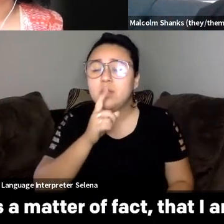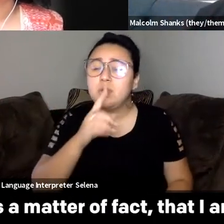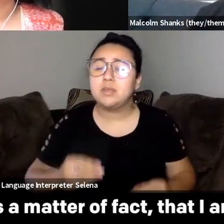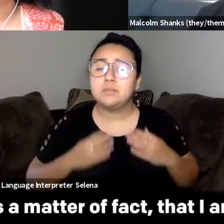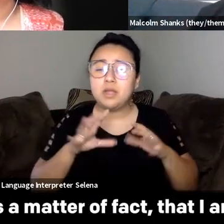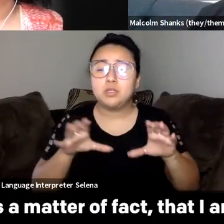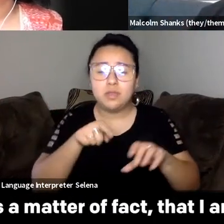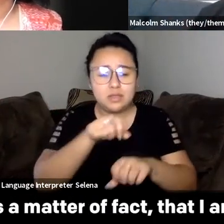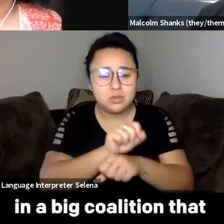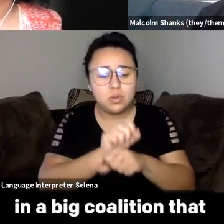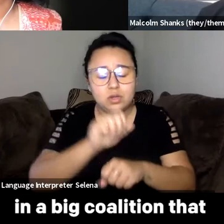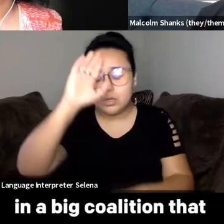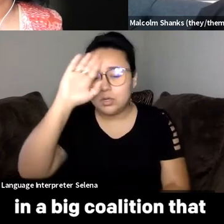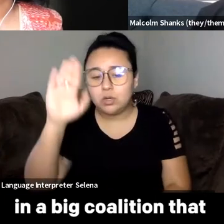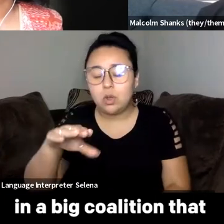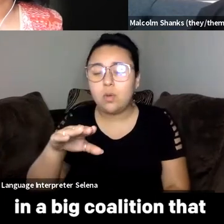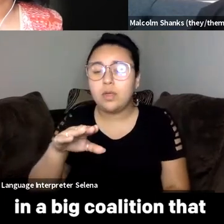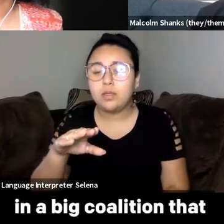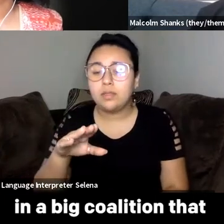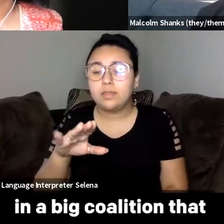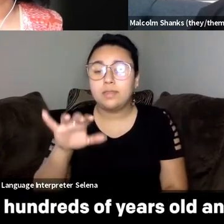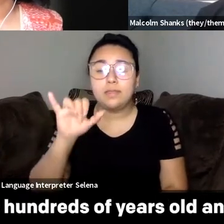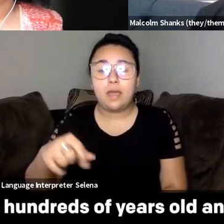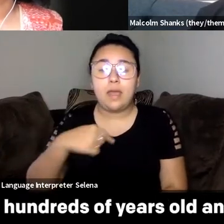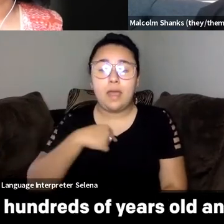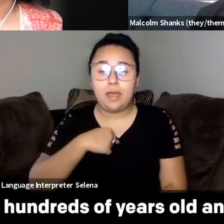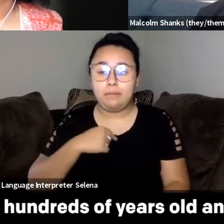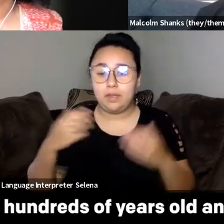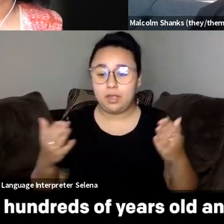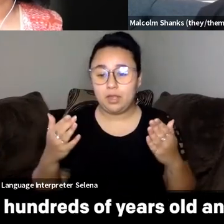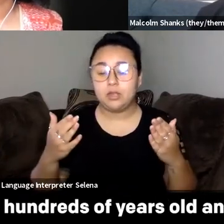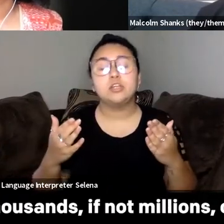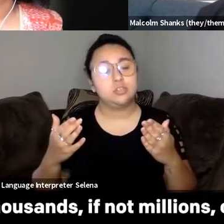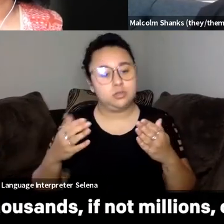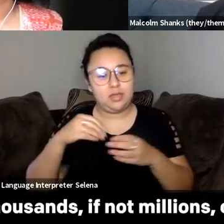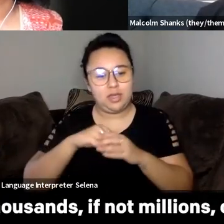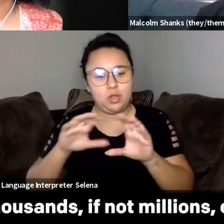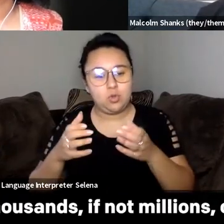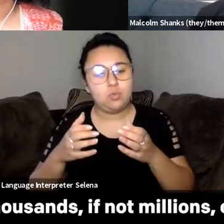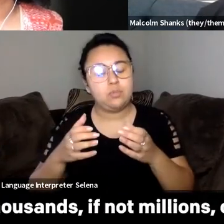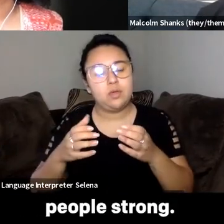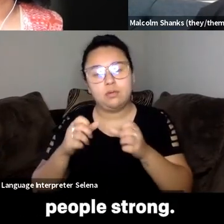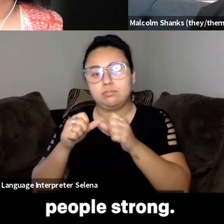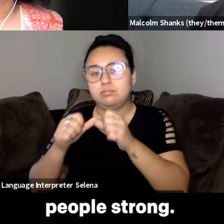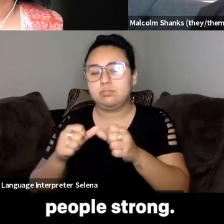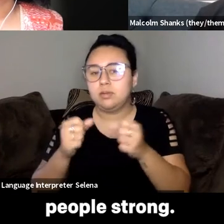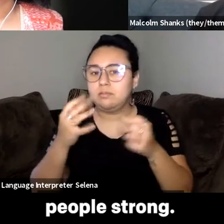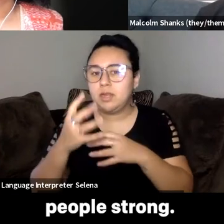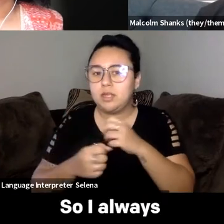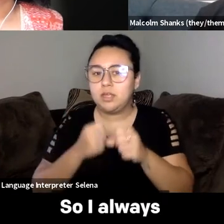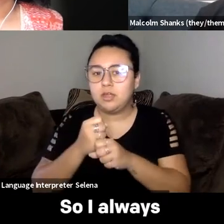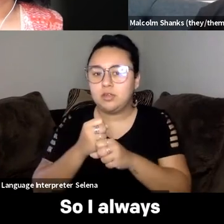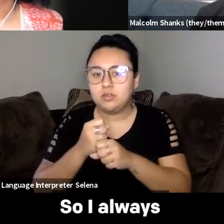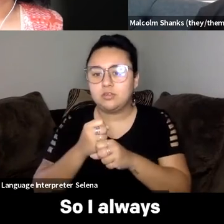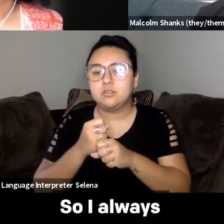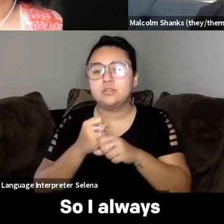knowing as a matter of fact that I am in a coalition that is hundreds of years old and thousands, if not millions